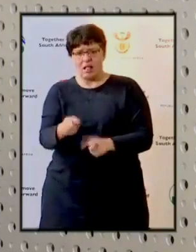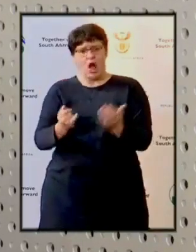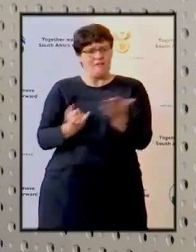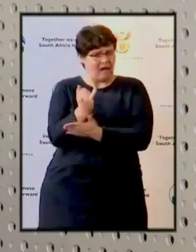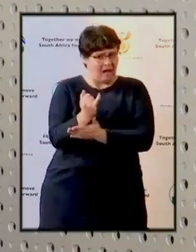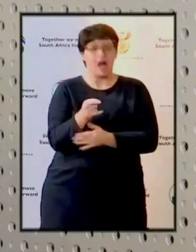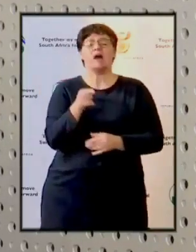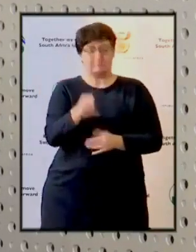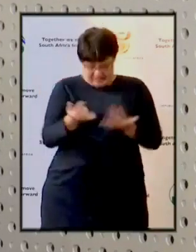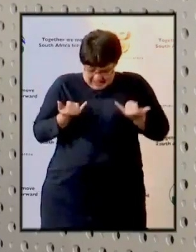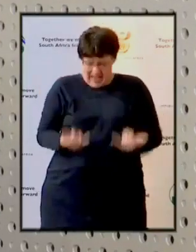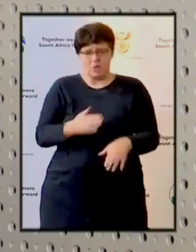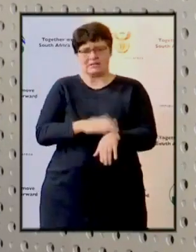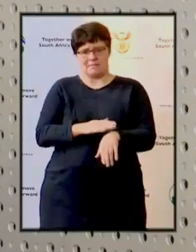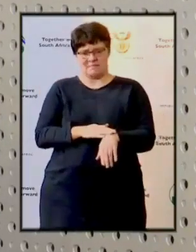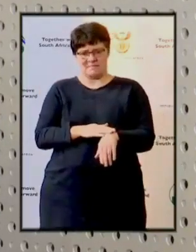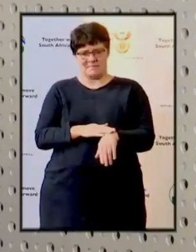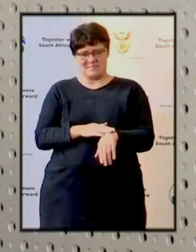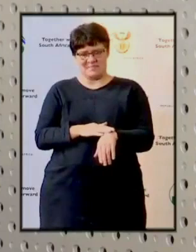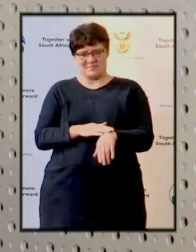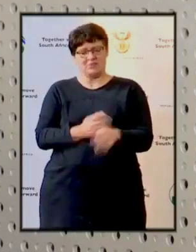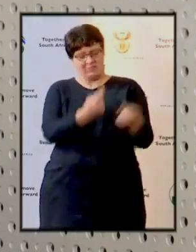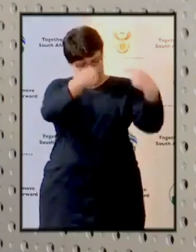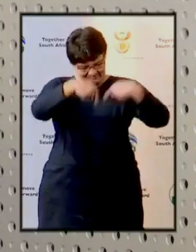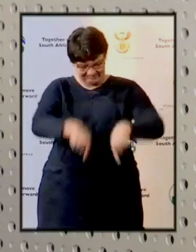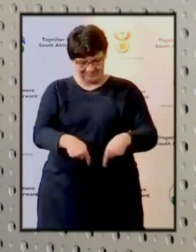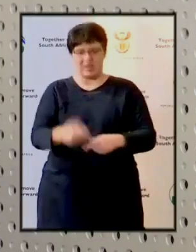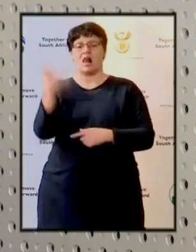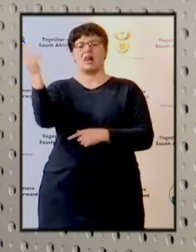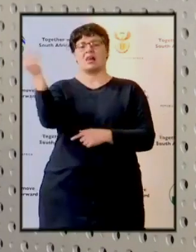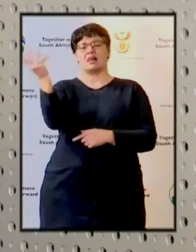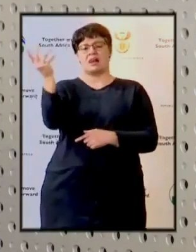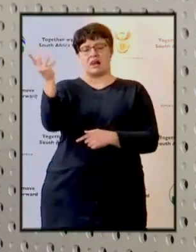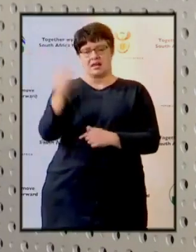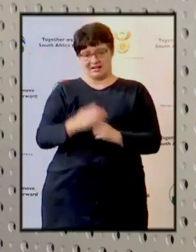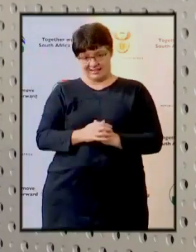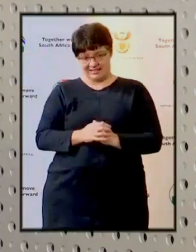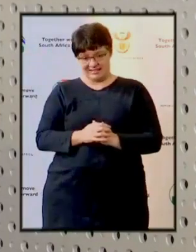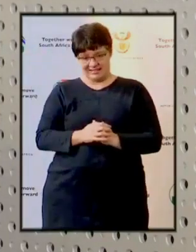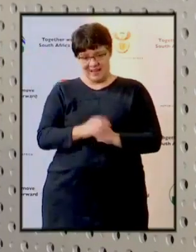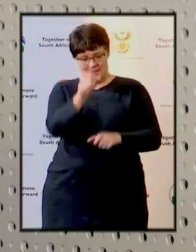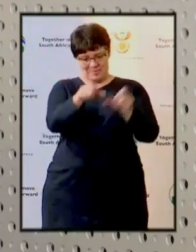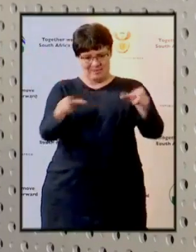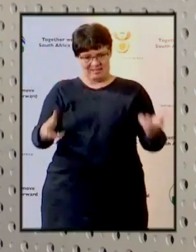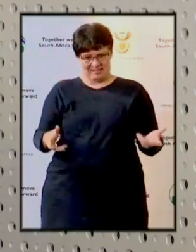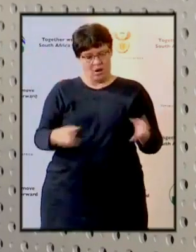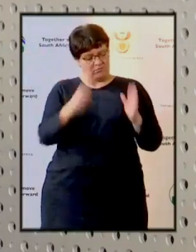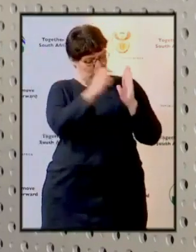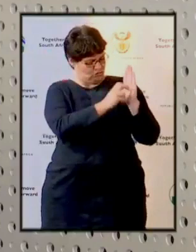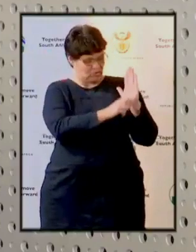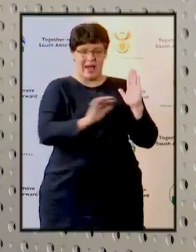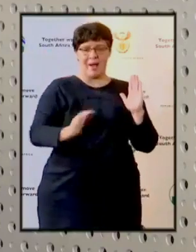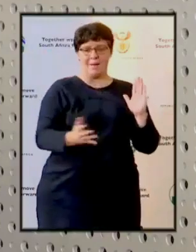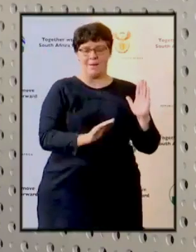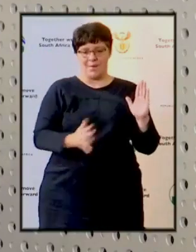Mam Nkosazana's team got to come and speak to the people of South Africa on these regulations